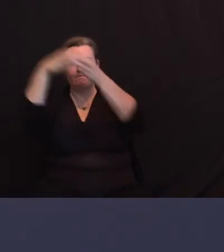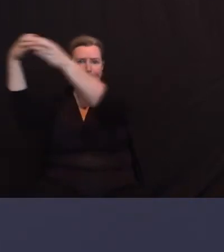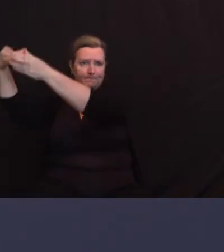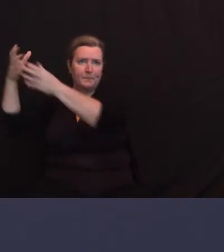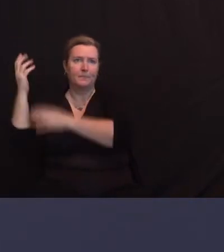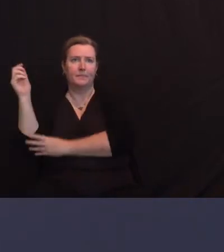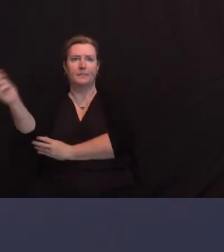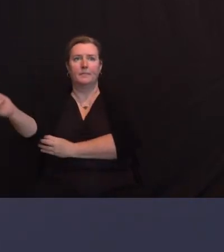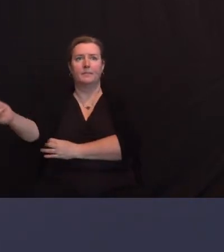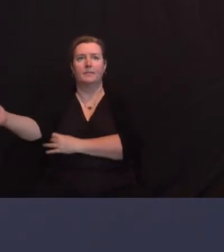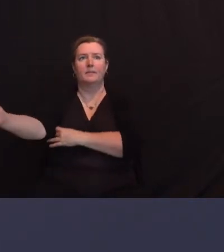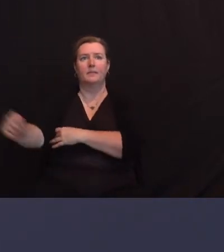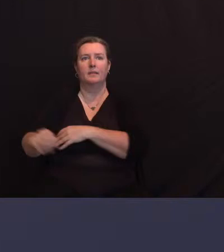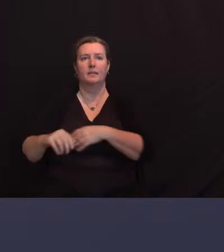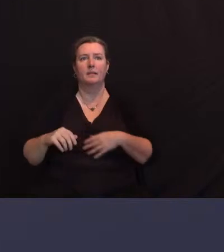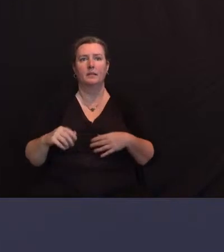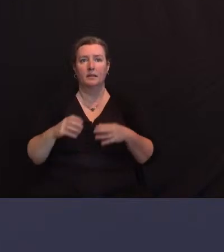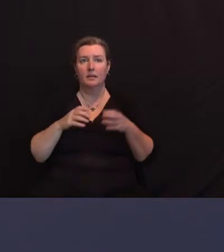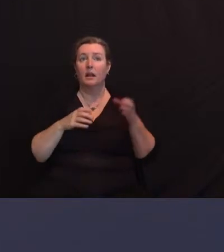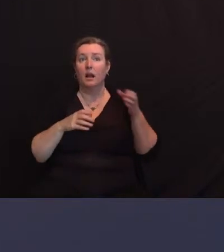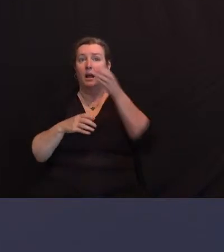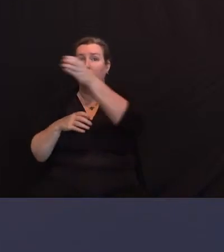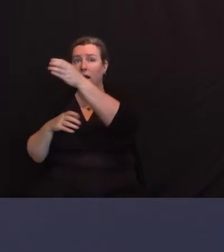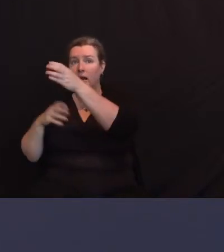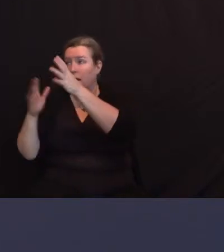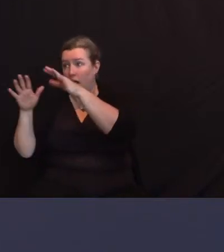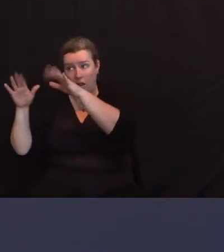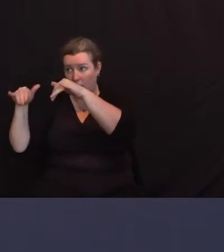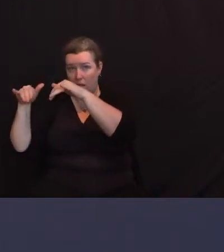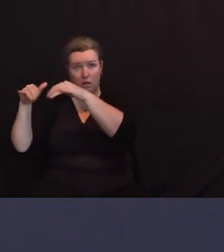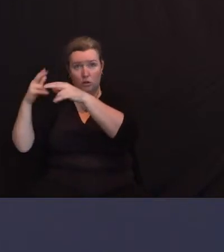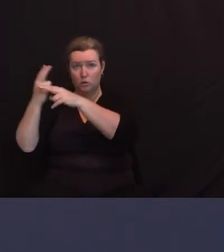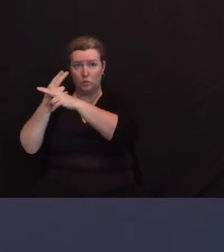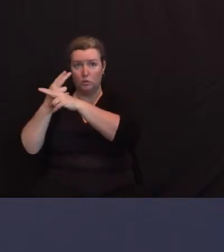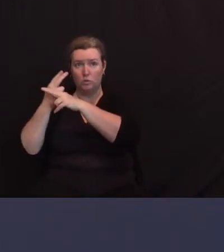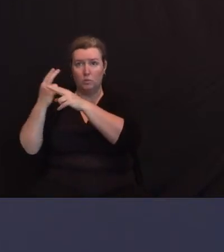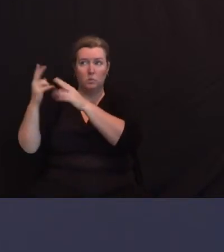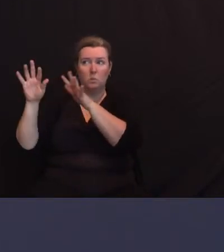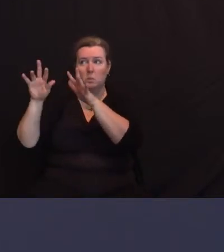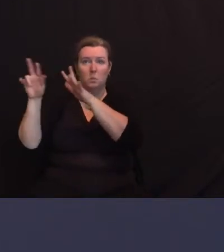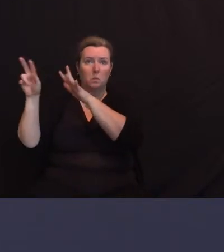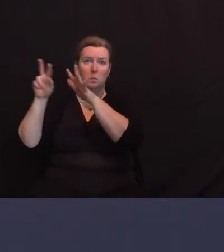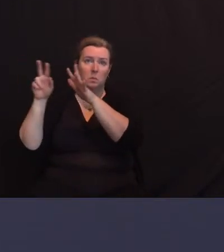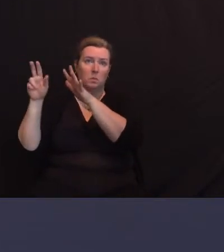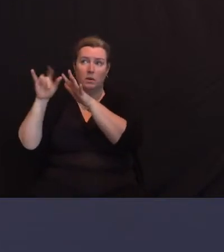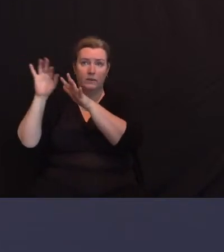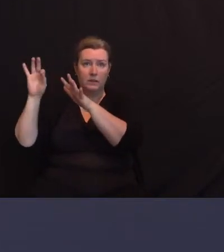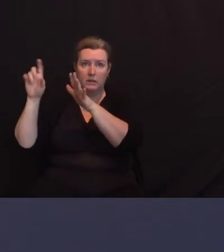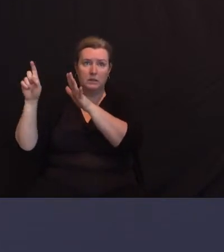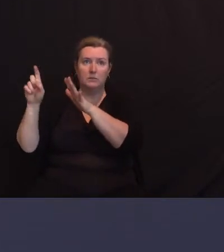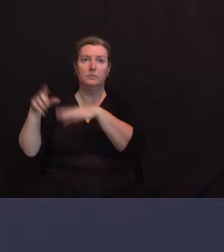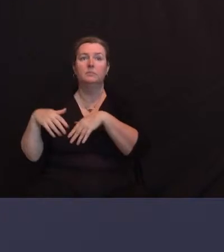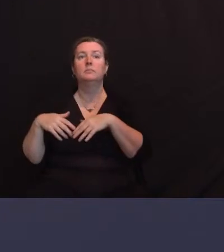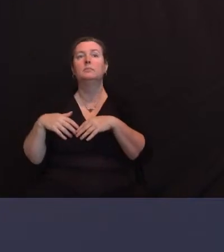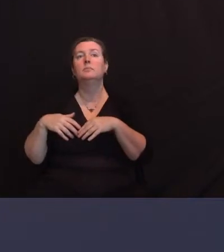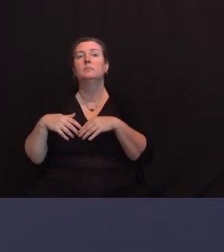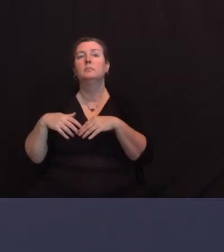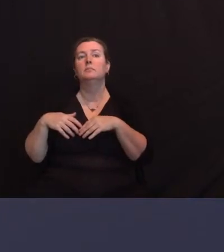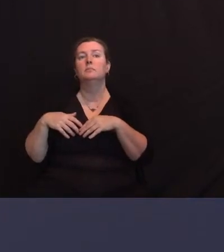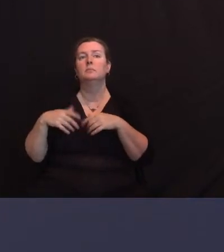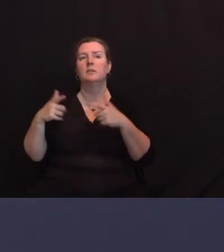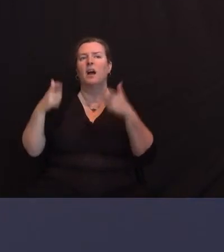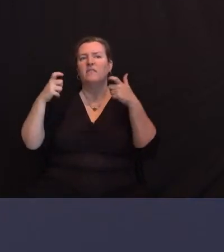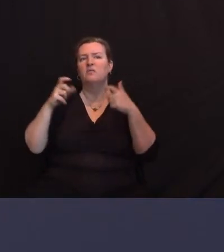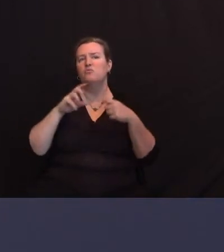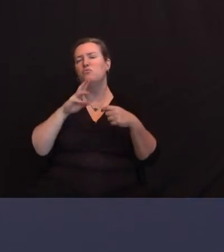sent home. We did not leave ourselves vulnerable, though. We still had an 80-member team to do swift water rescue here, and thankfully they